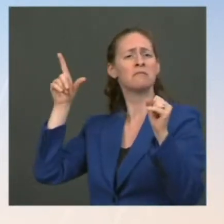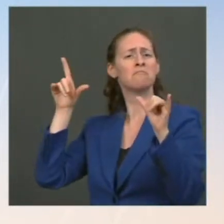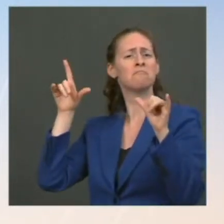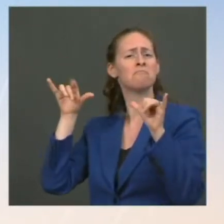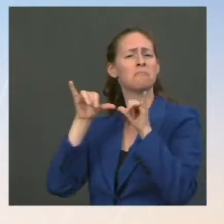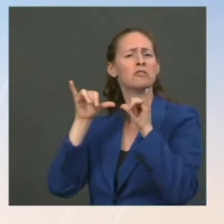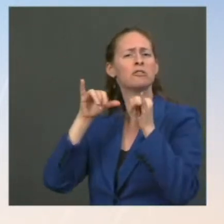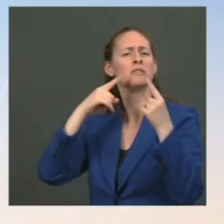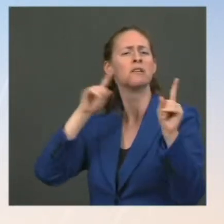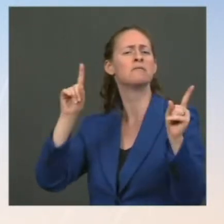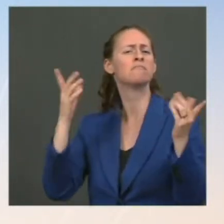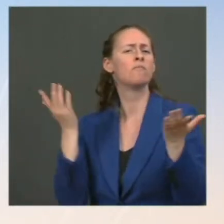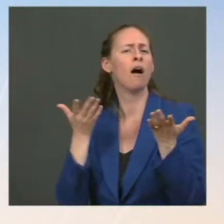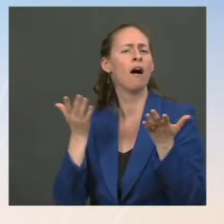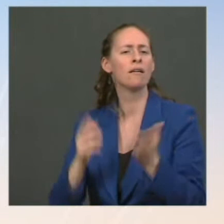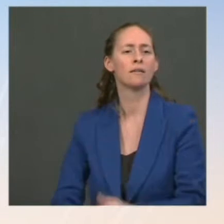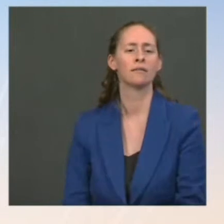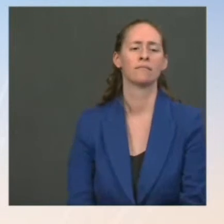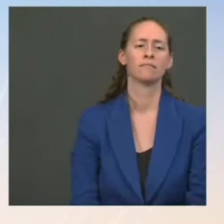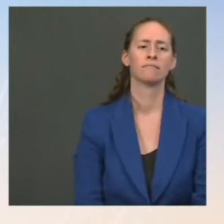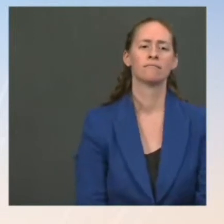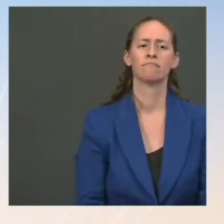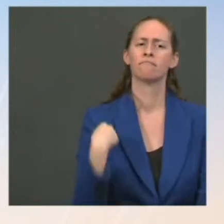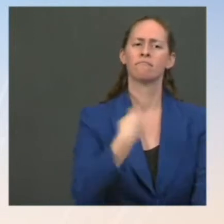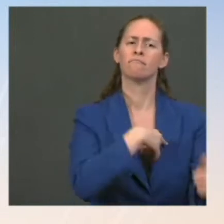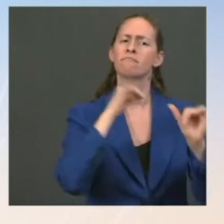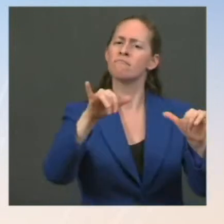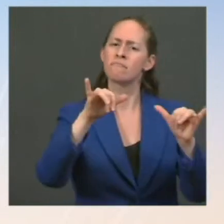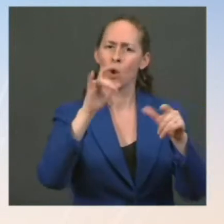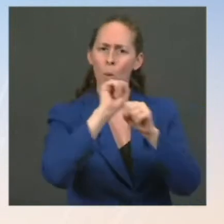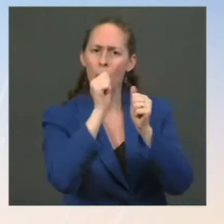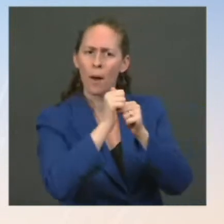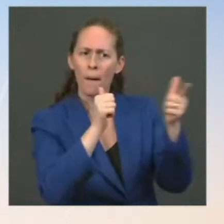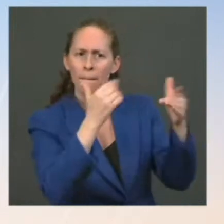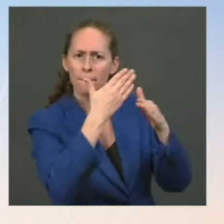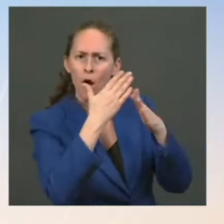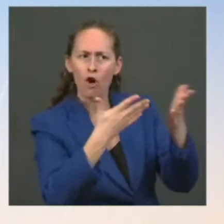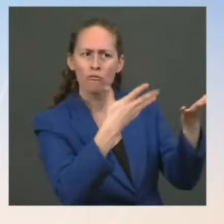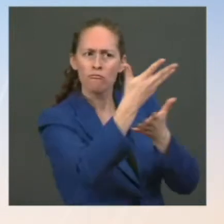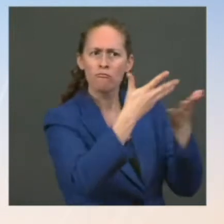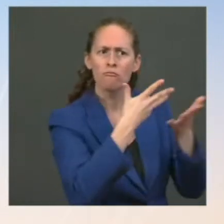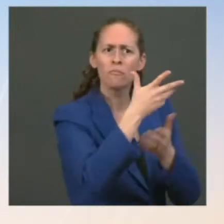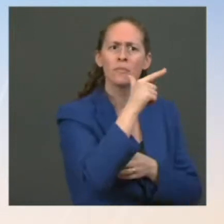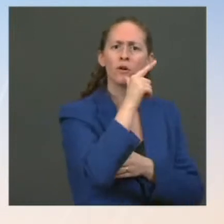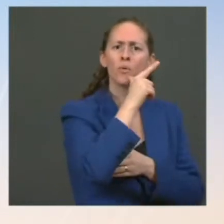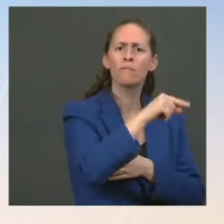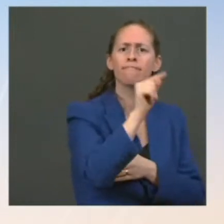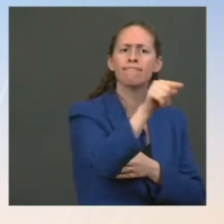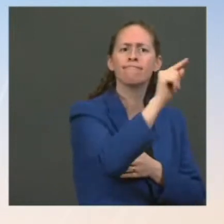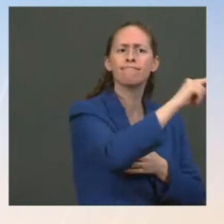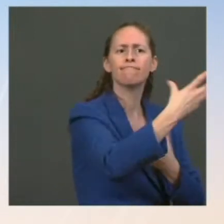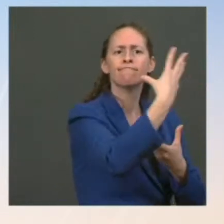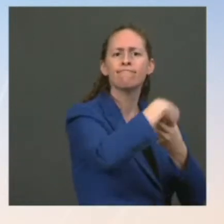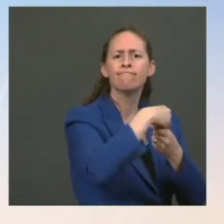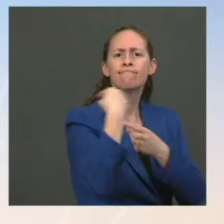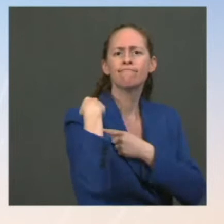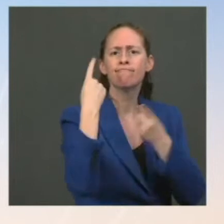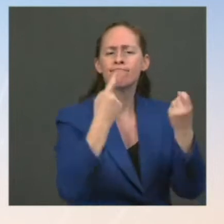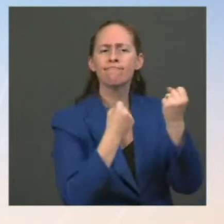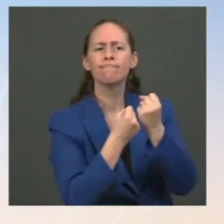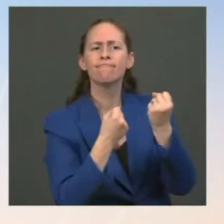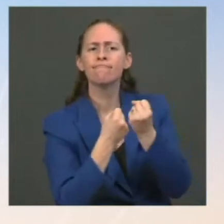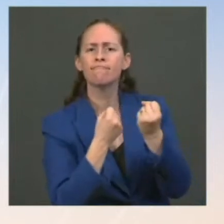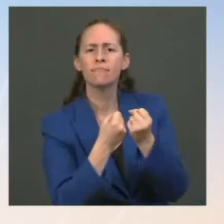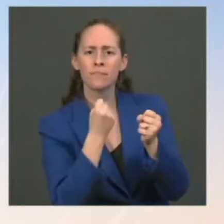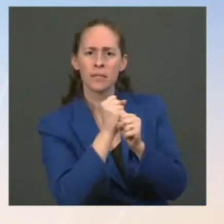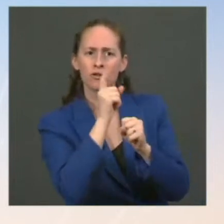and continues to be to work with our partners in the region, including the Qataris and others in neighboring countries, to ensure there are movement